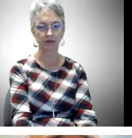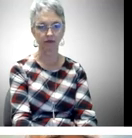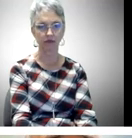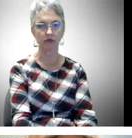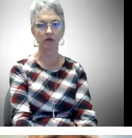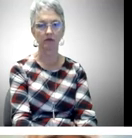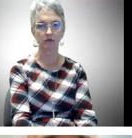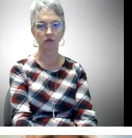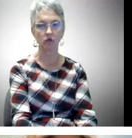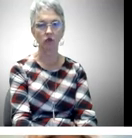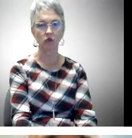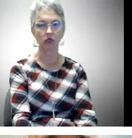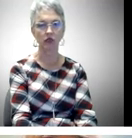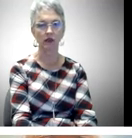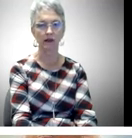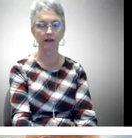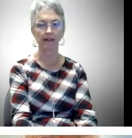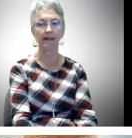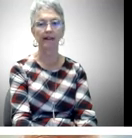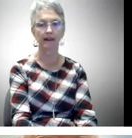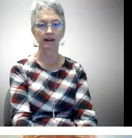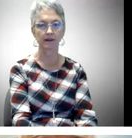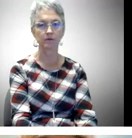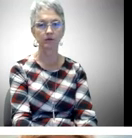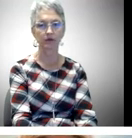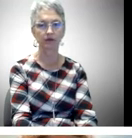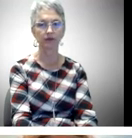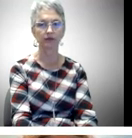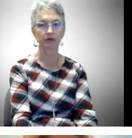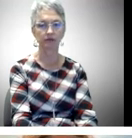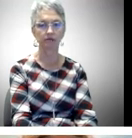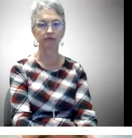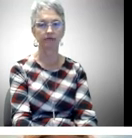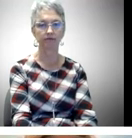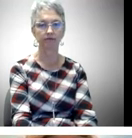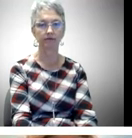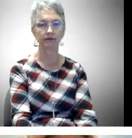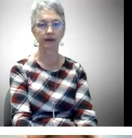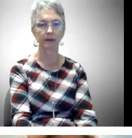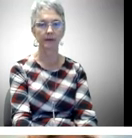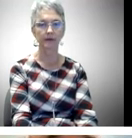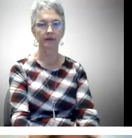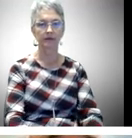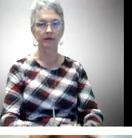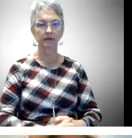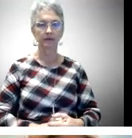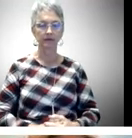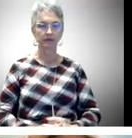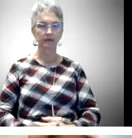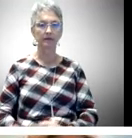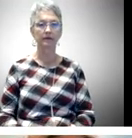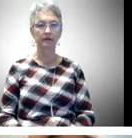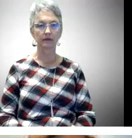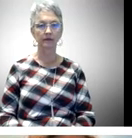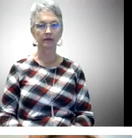with a disability understand issues and choices, so the supporter can help them get that information. The focus is on